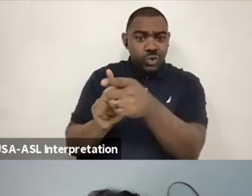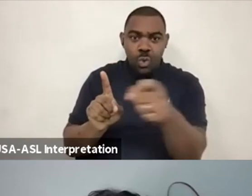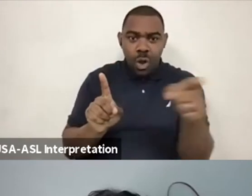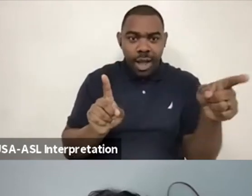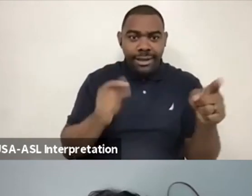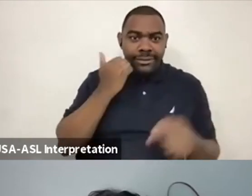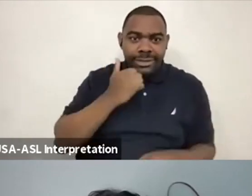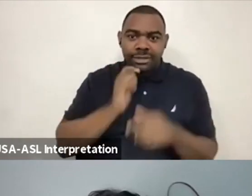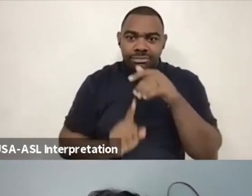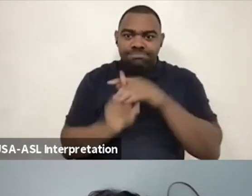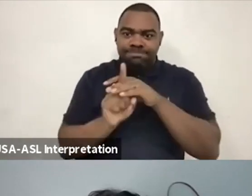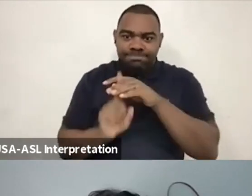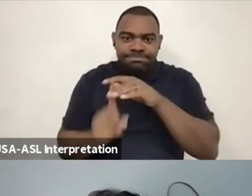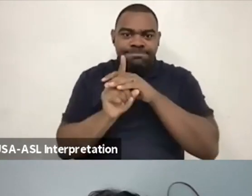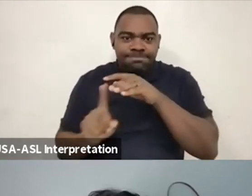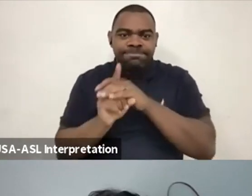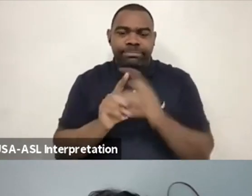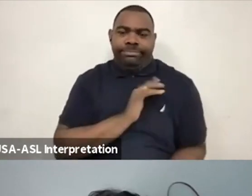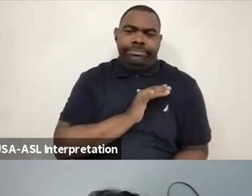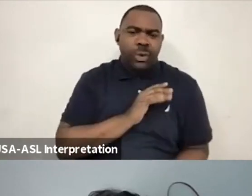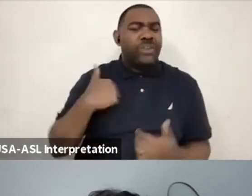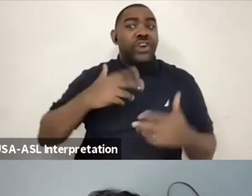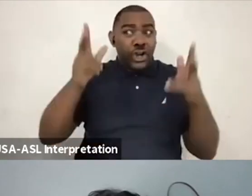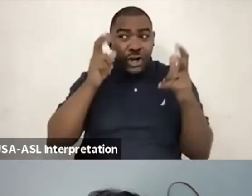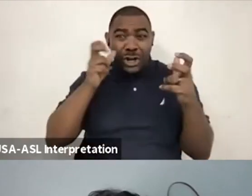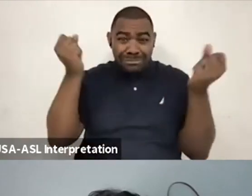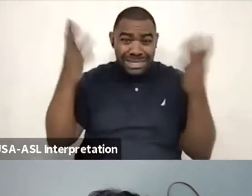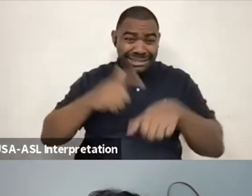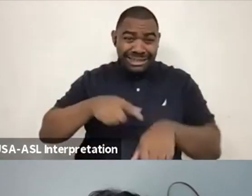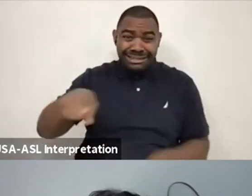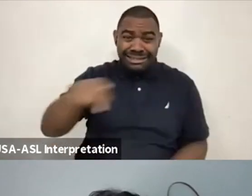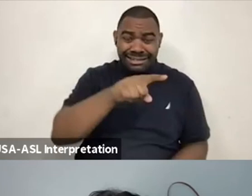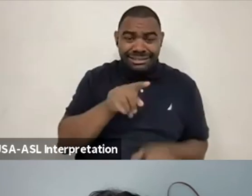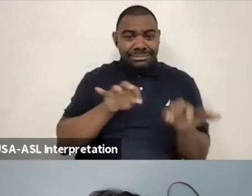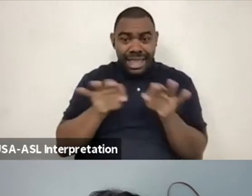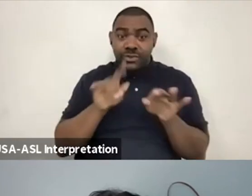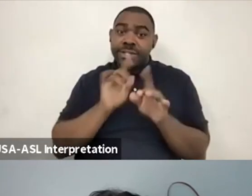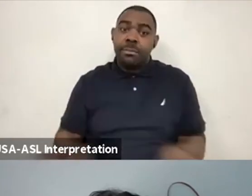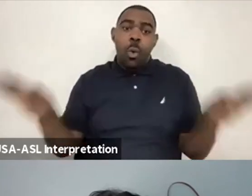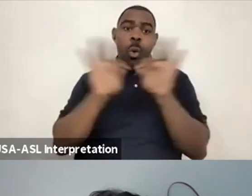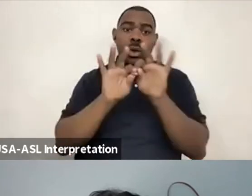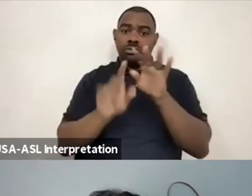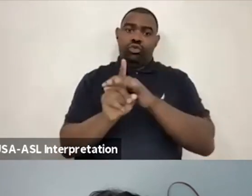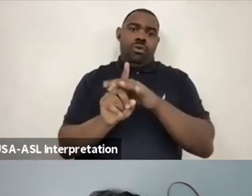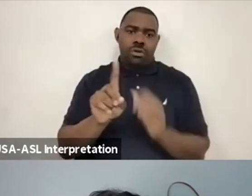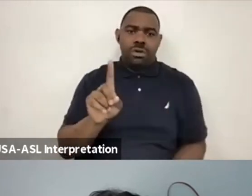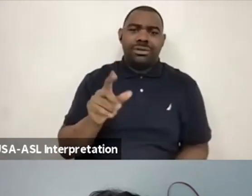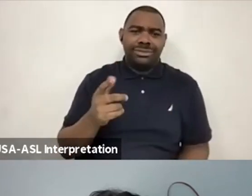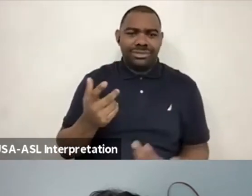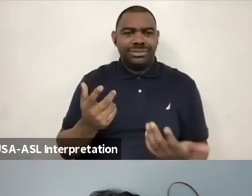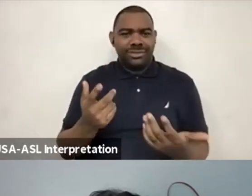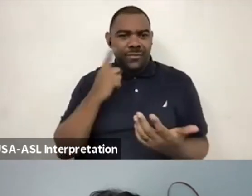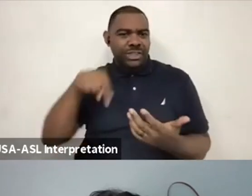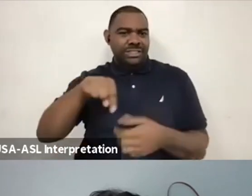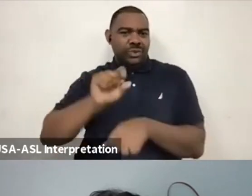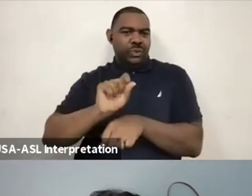every day, and something that we've heard so many times, that it's really important to show up to do this work. So